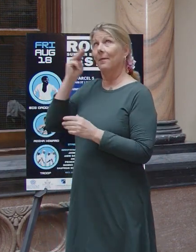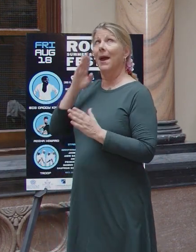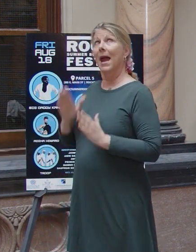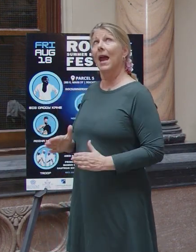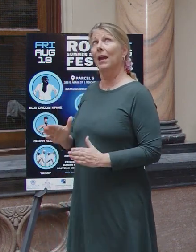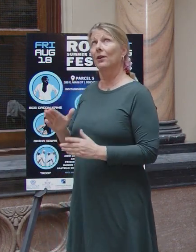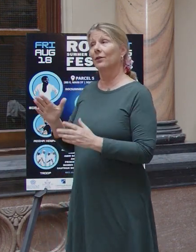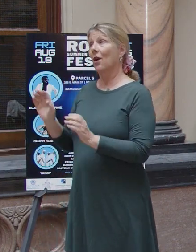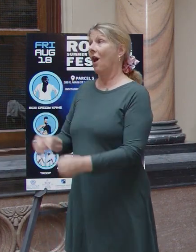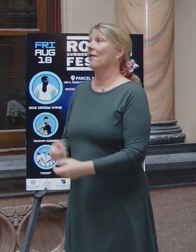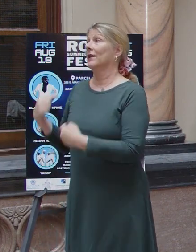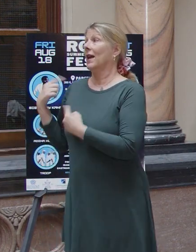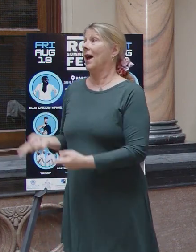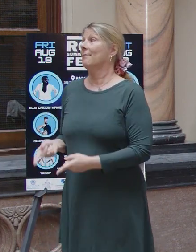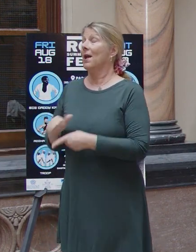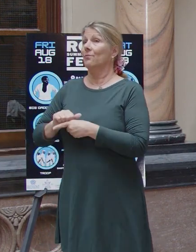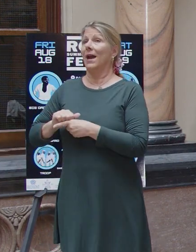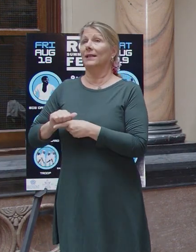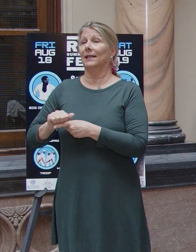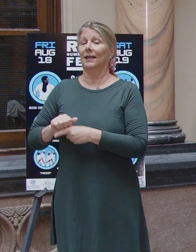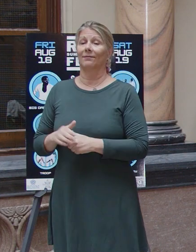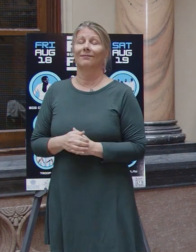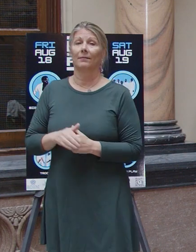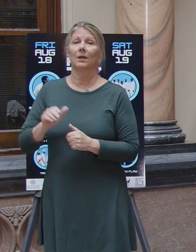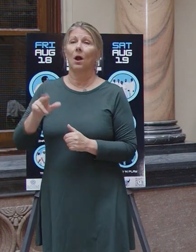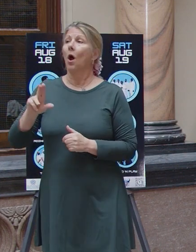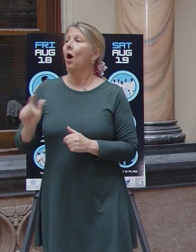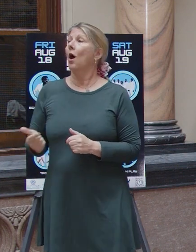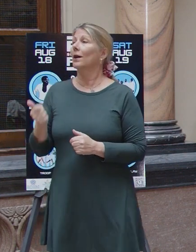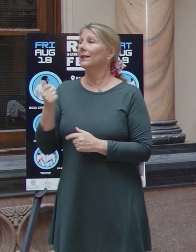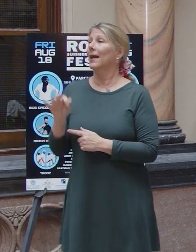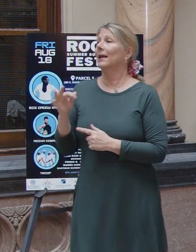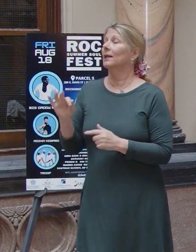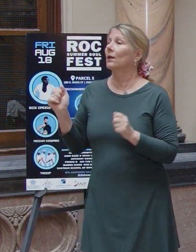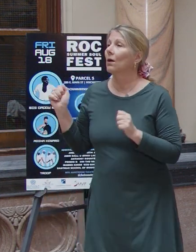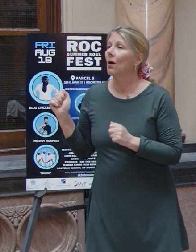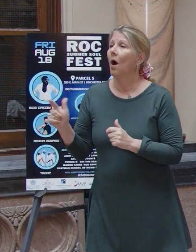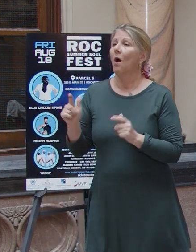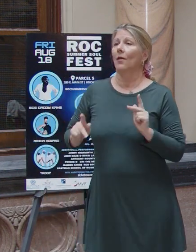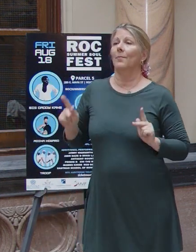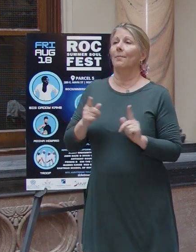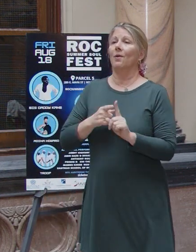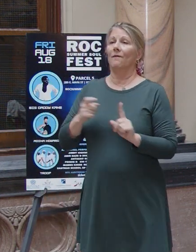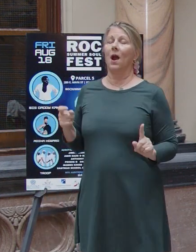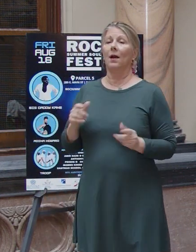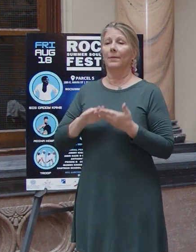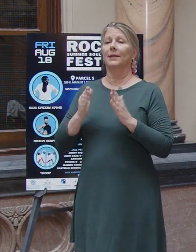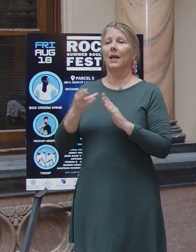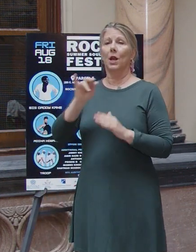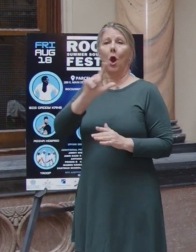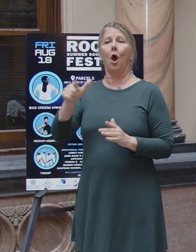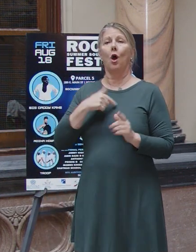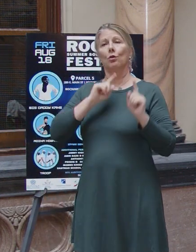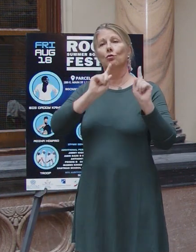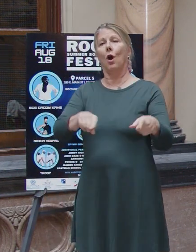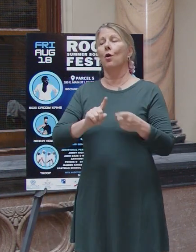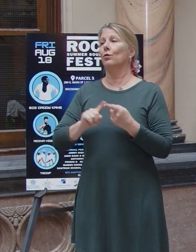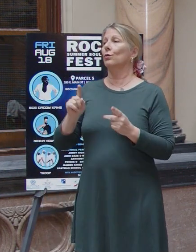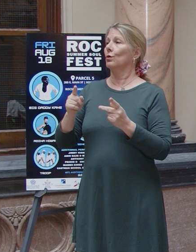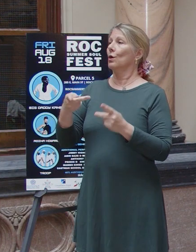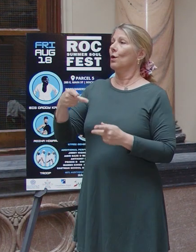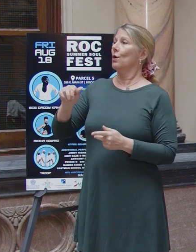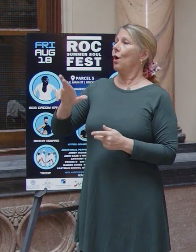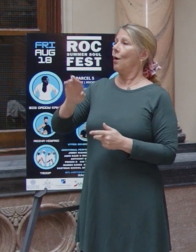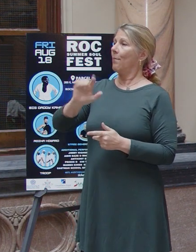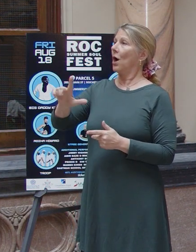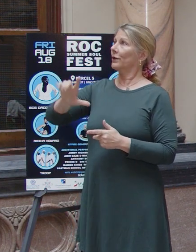them practicing it. So on August 19th, all the employees know at City Hall that they need to be on Parcel 5 getting busy with the Kid and